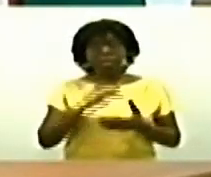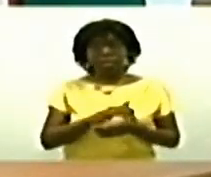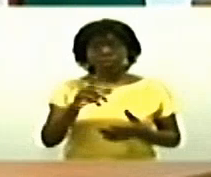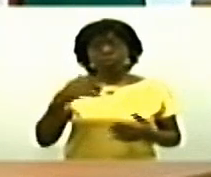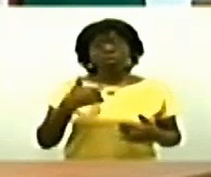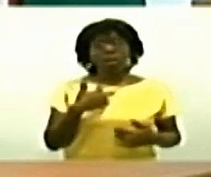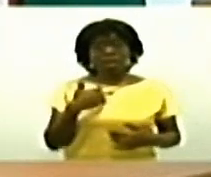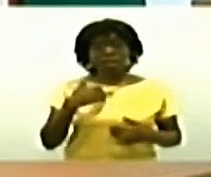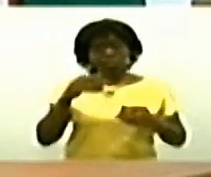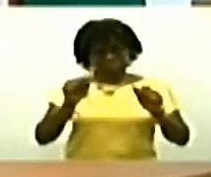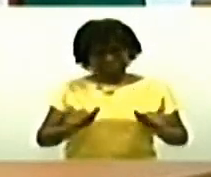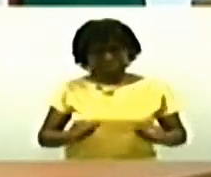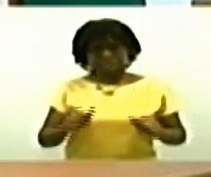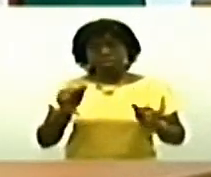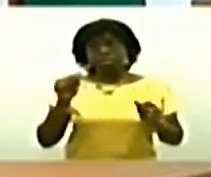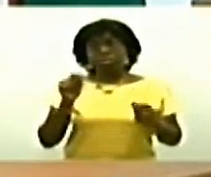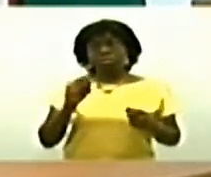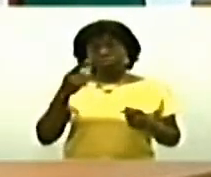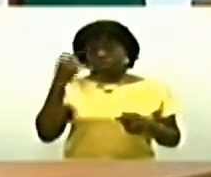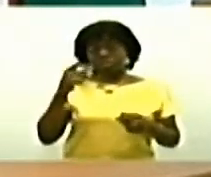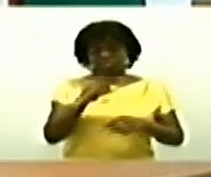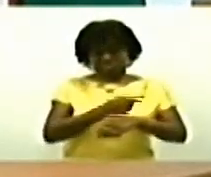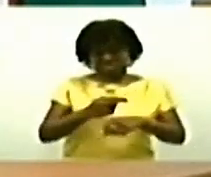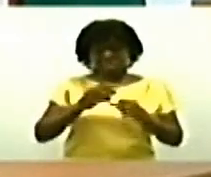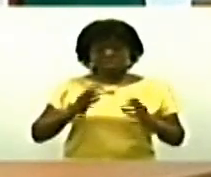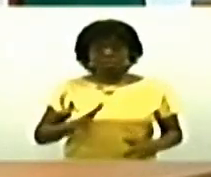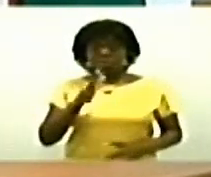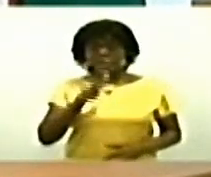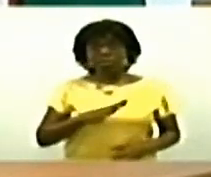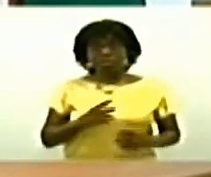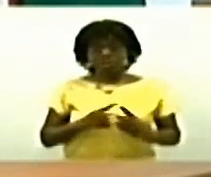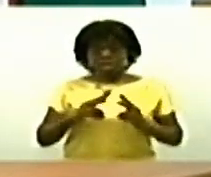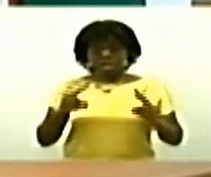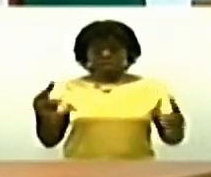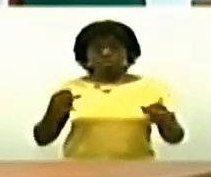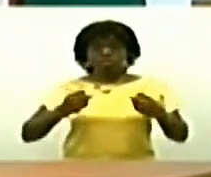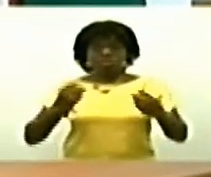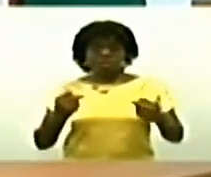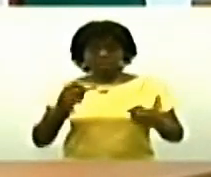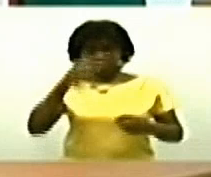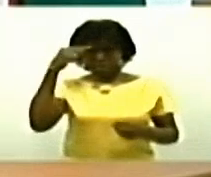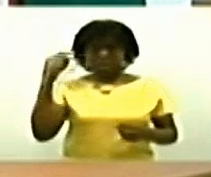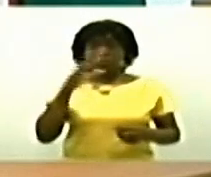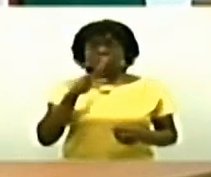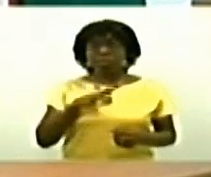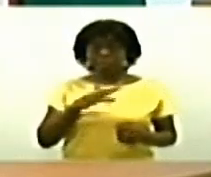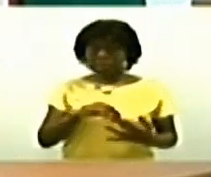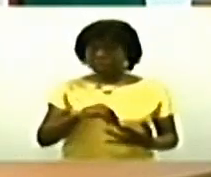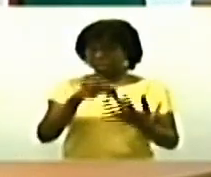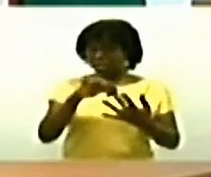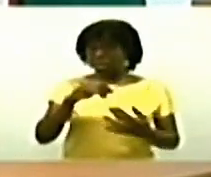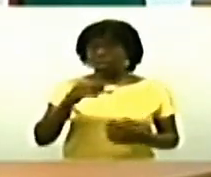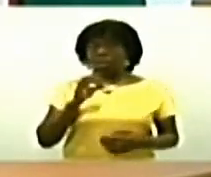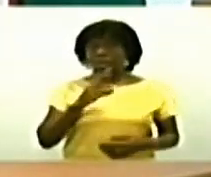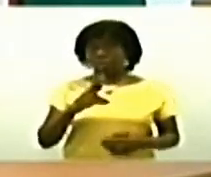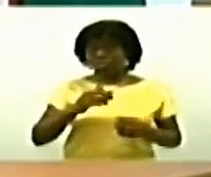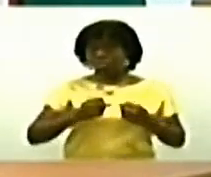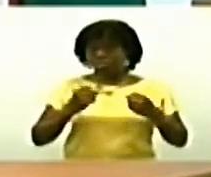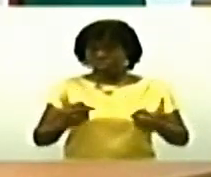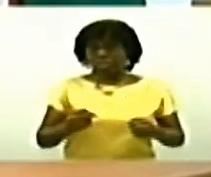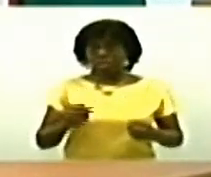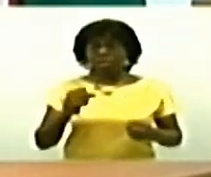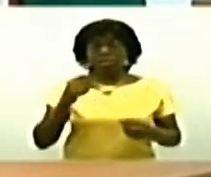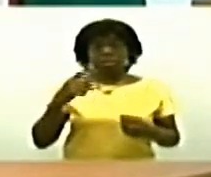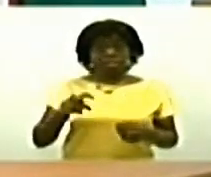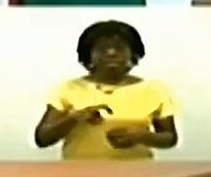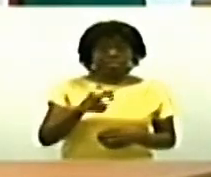the capacity because Grenadian women are strong. Black women in particular are strong. The journey that we have